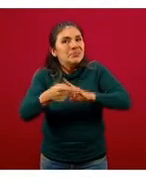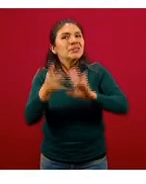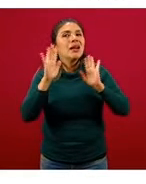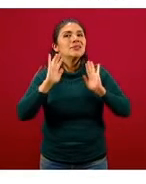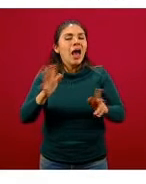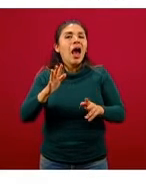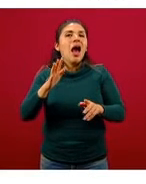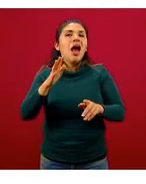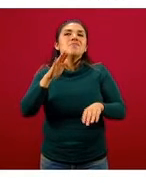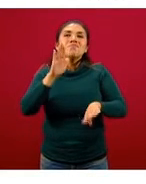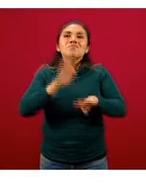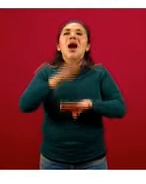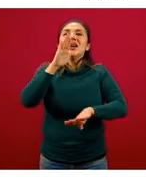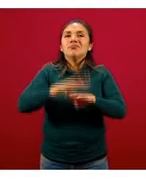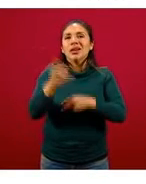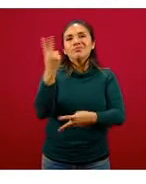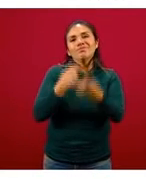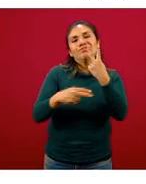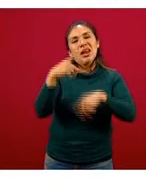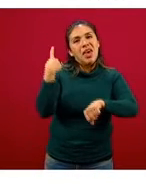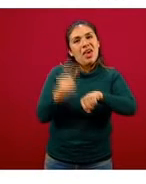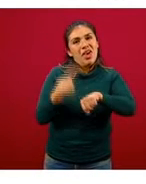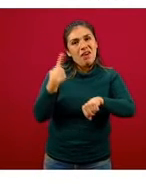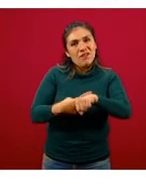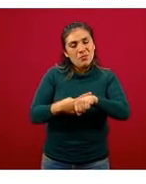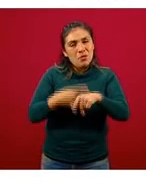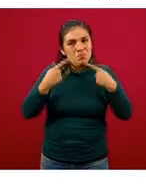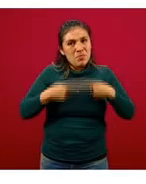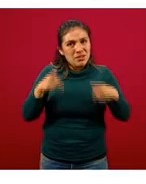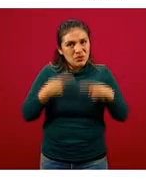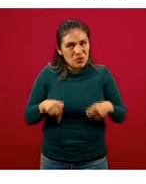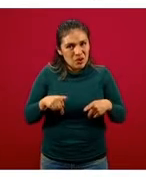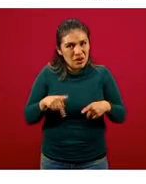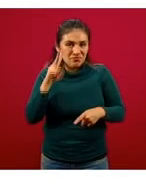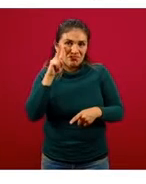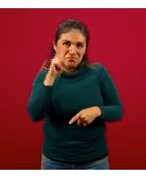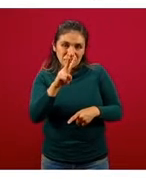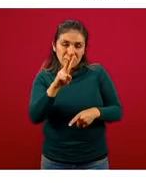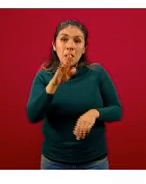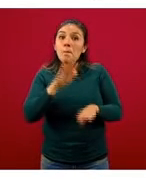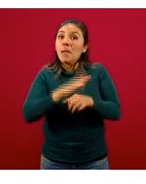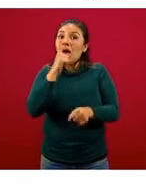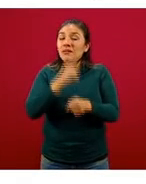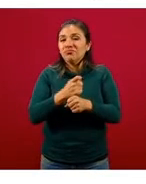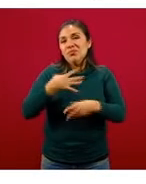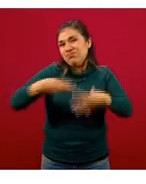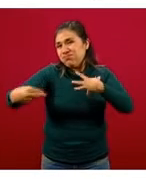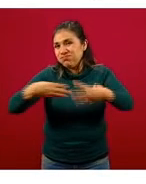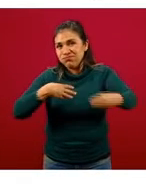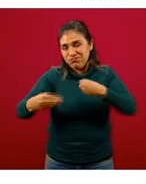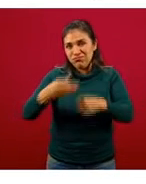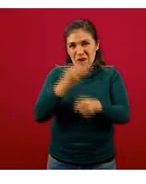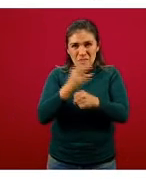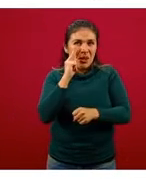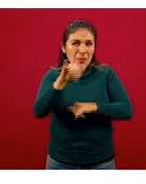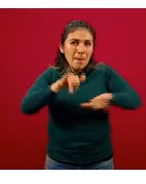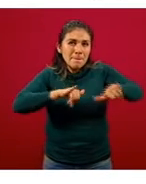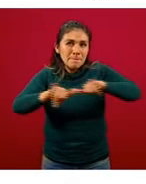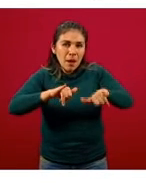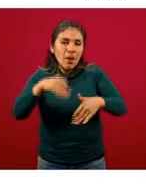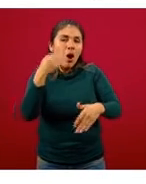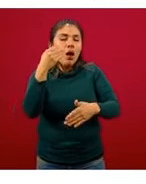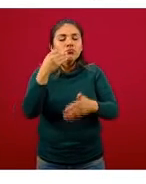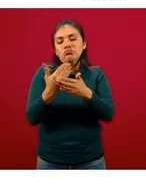been showing during the past few days, we see that we have an increasing number of states that appear represented